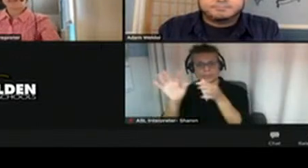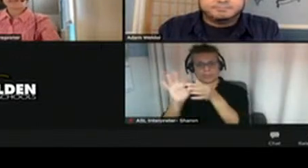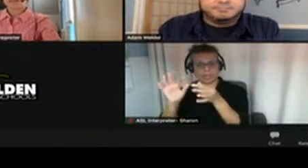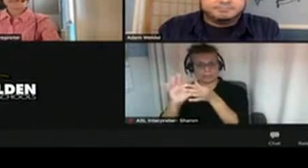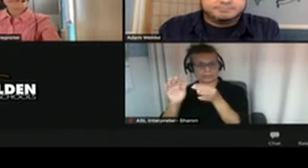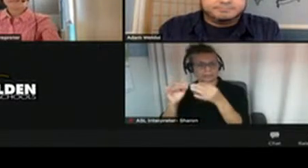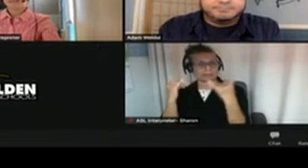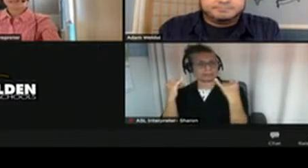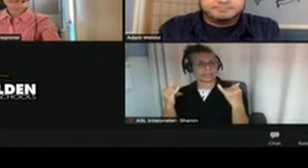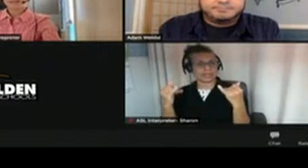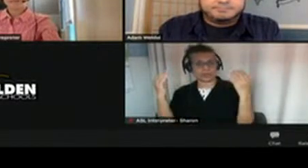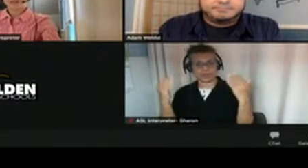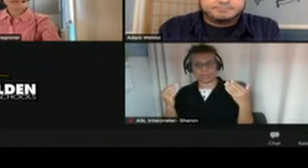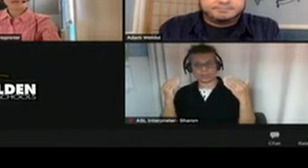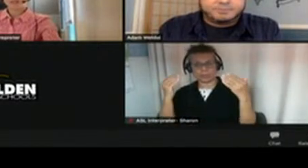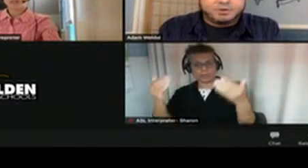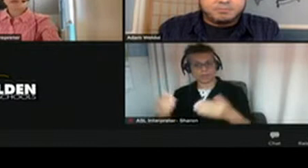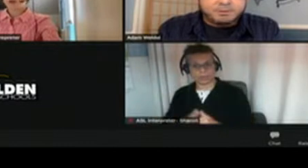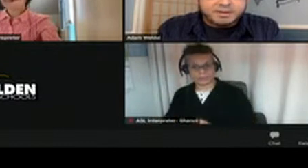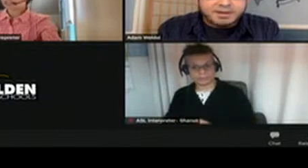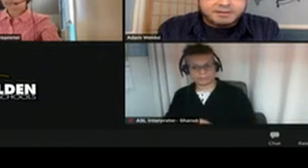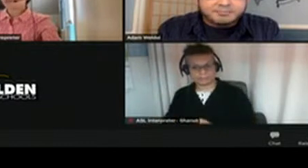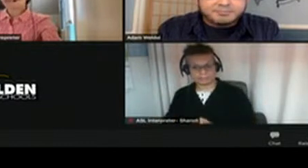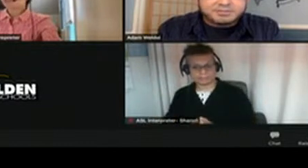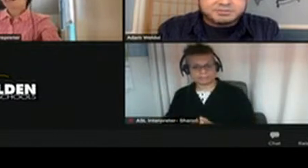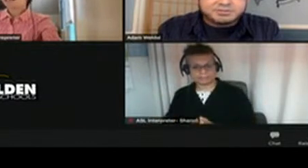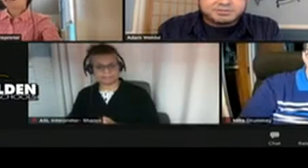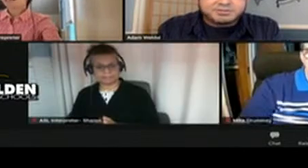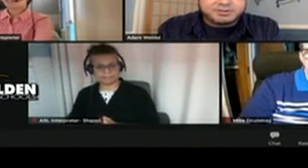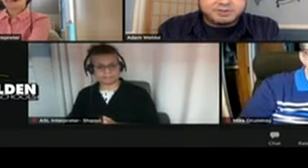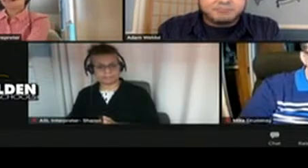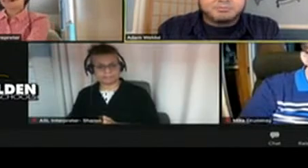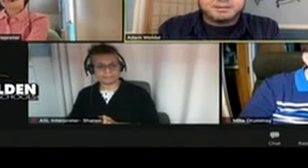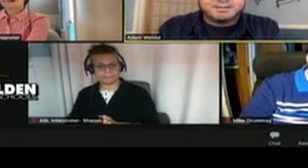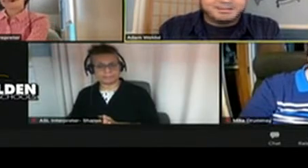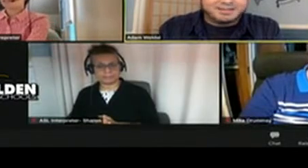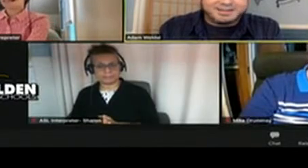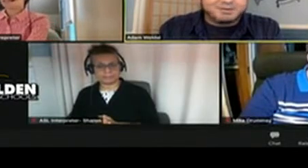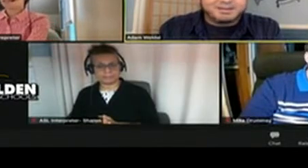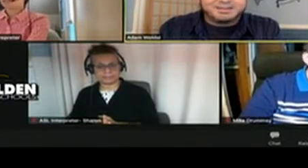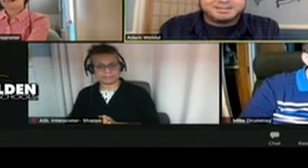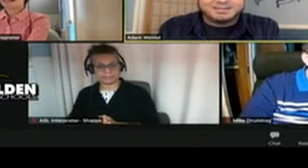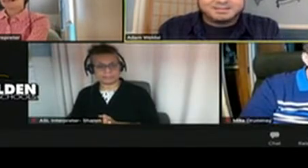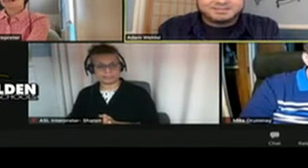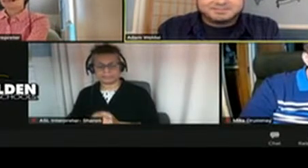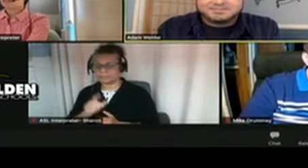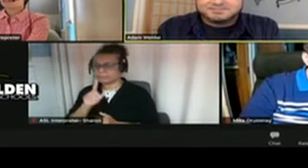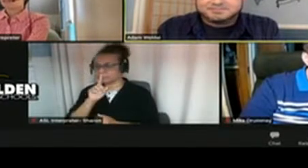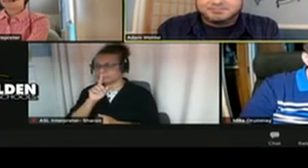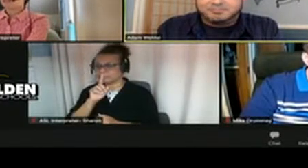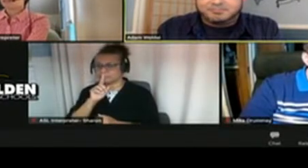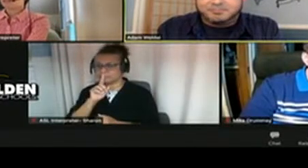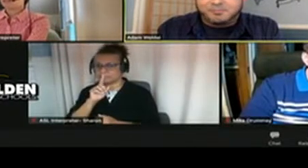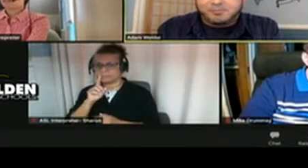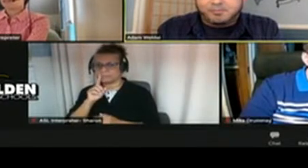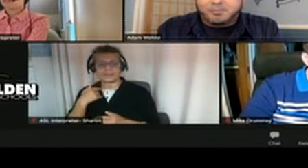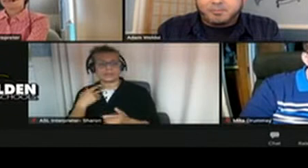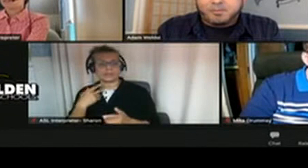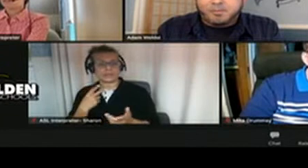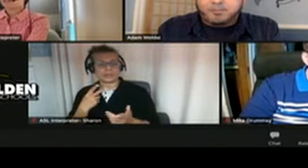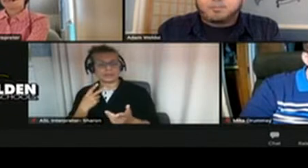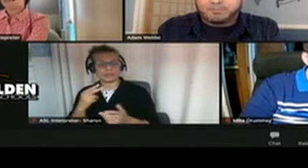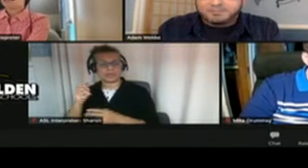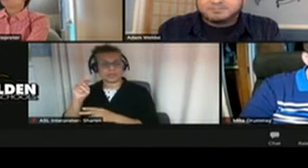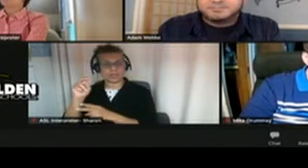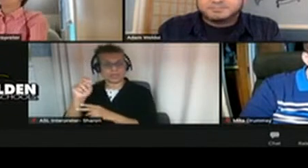everyone. So the next item will be. Oh, never mind. Never mind. Employees' request for